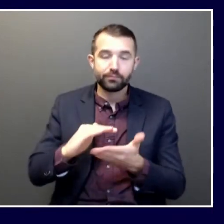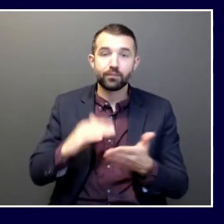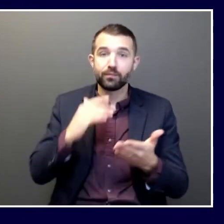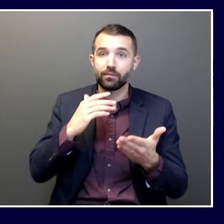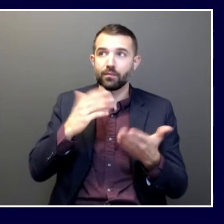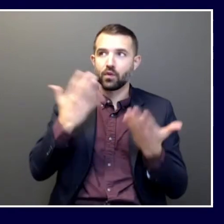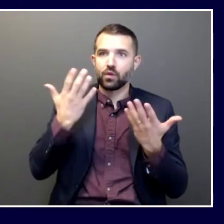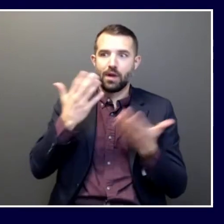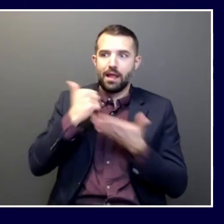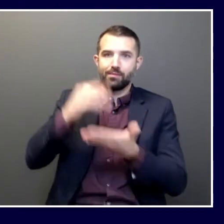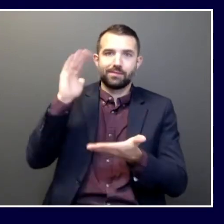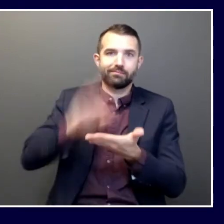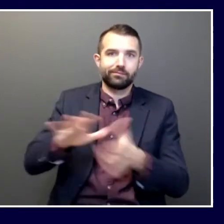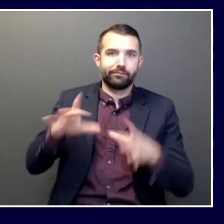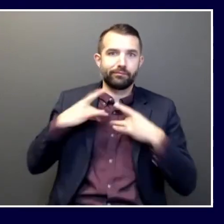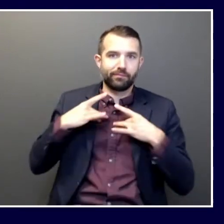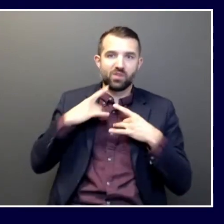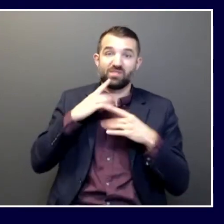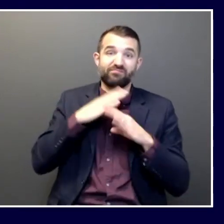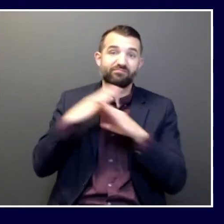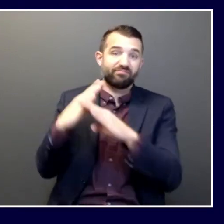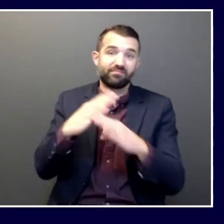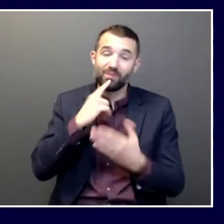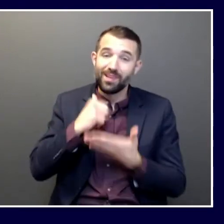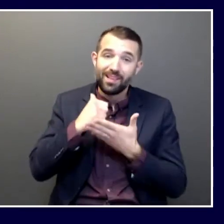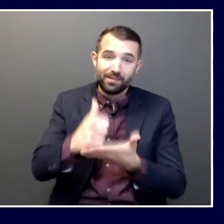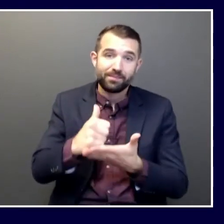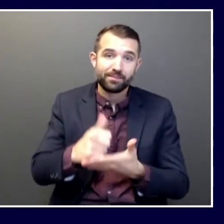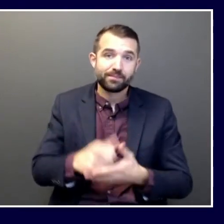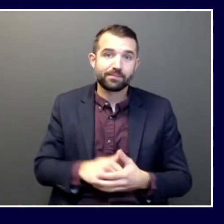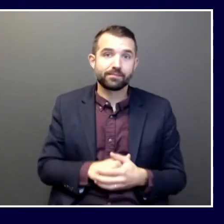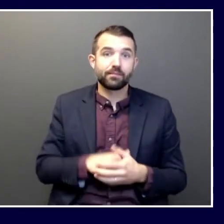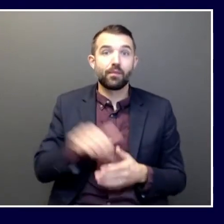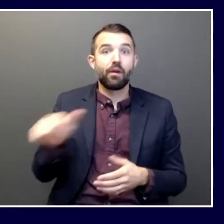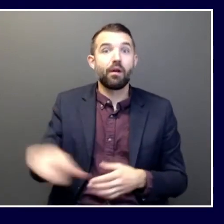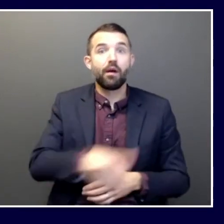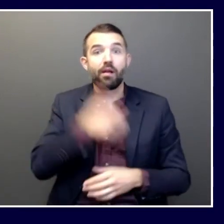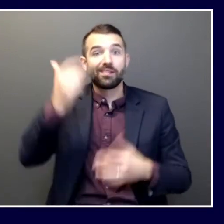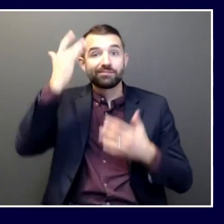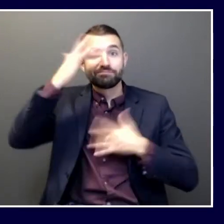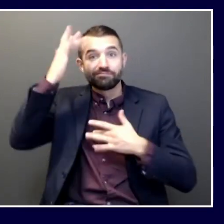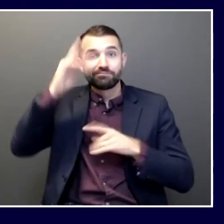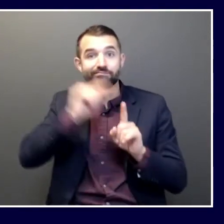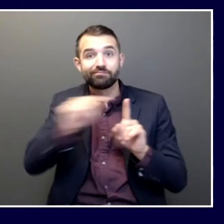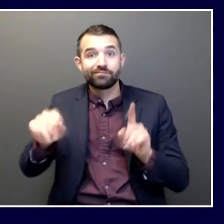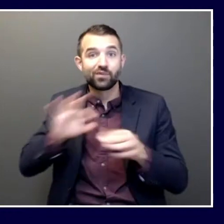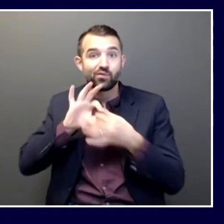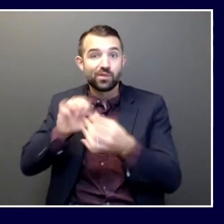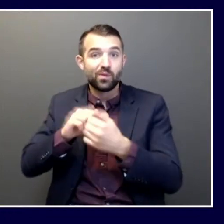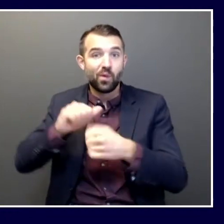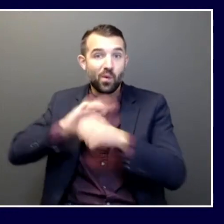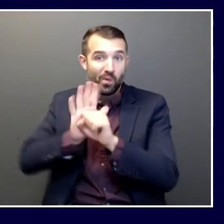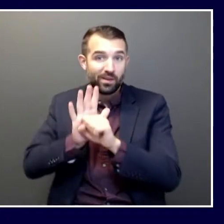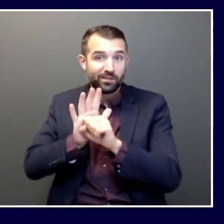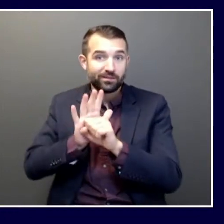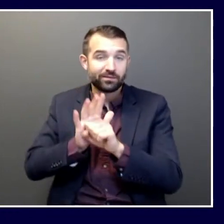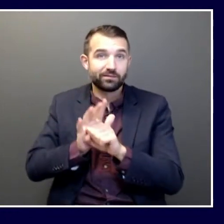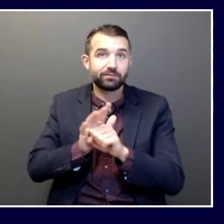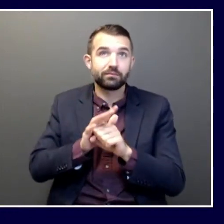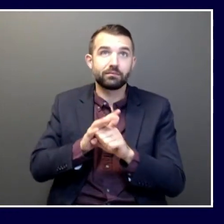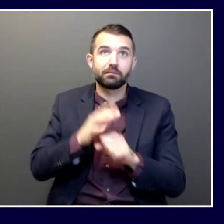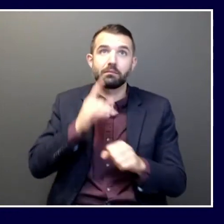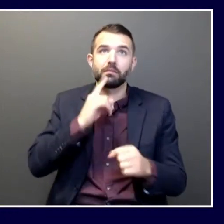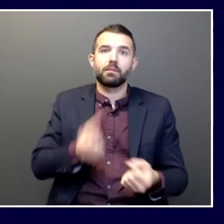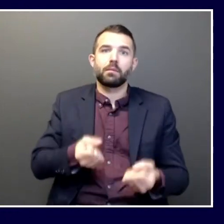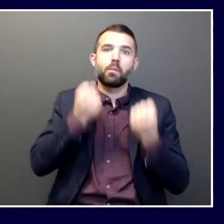reduces the risk of other conditions associated with COVID, like one that's called multi-system inflammatory syndrome.